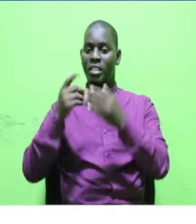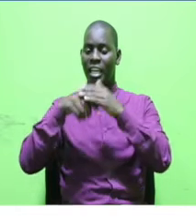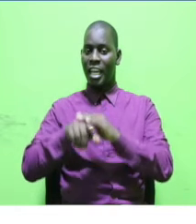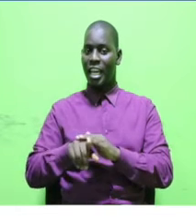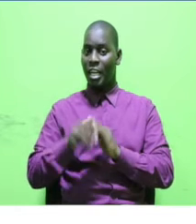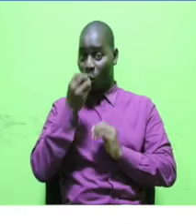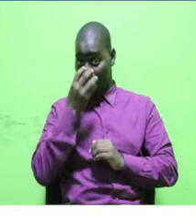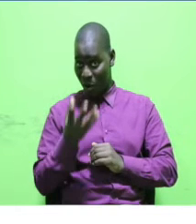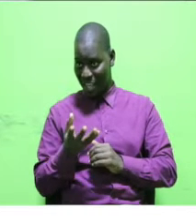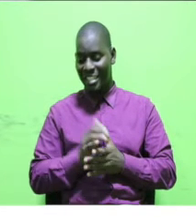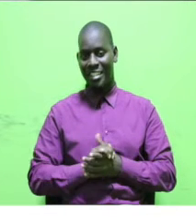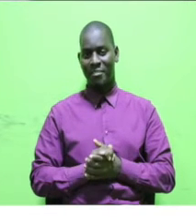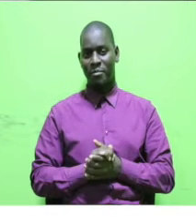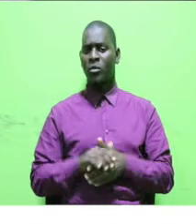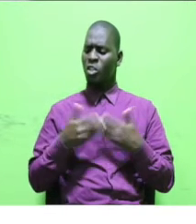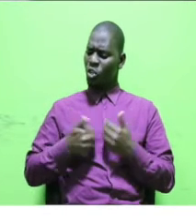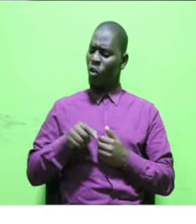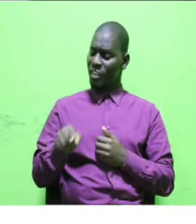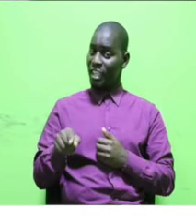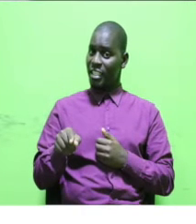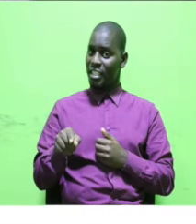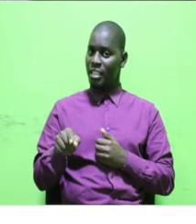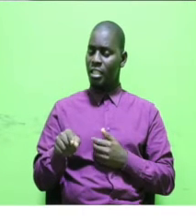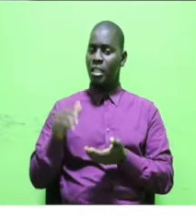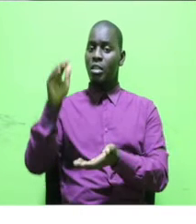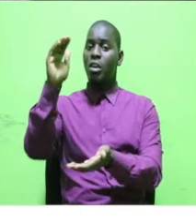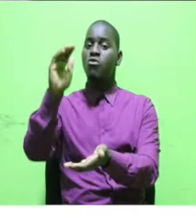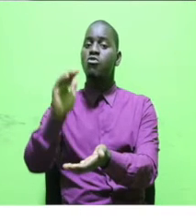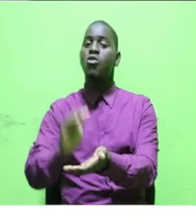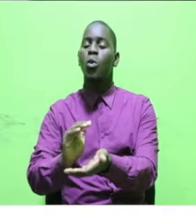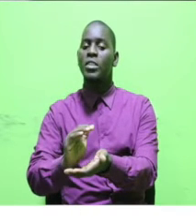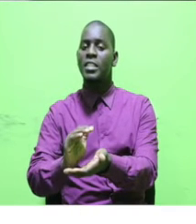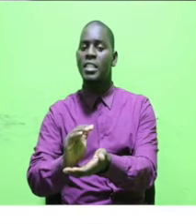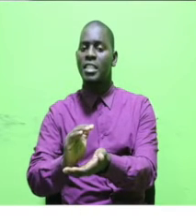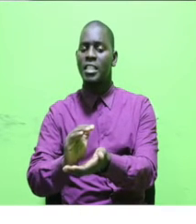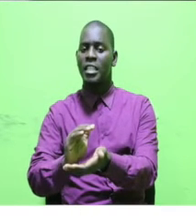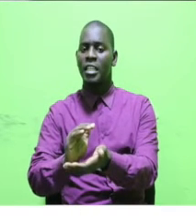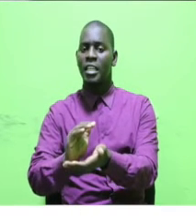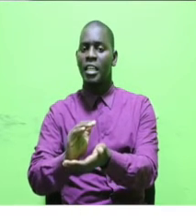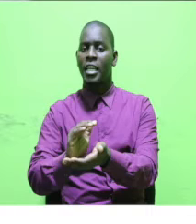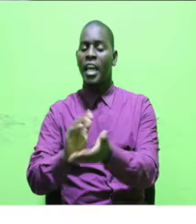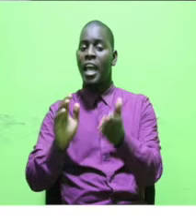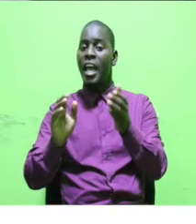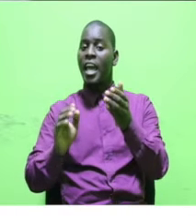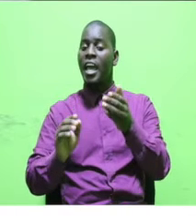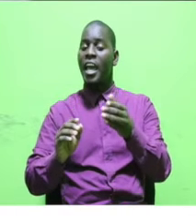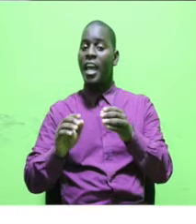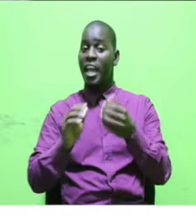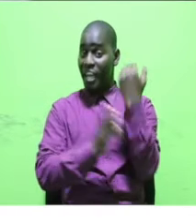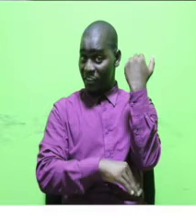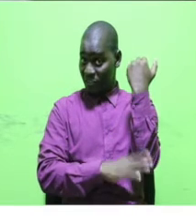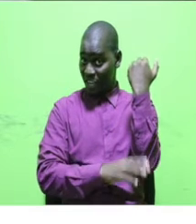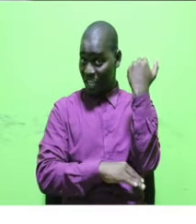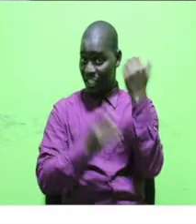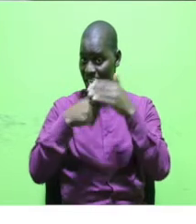rid of waste. This helps us to reduce adverse effects on human health and the environment in